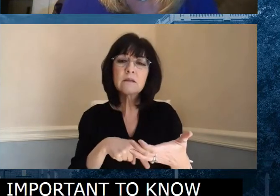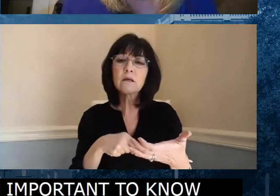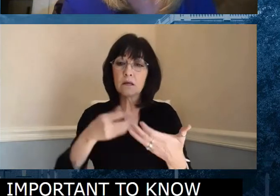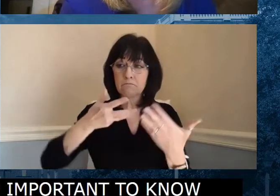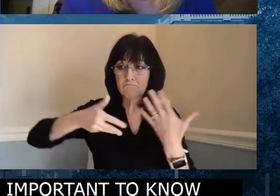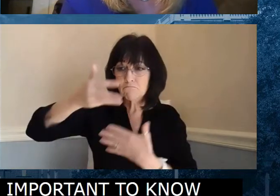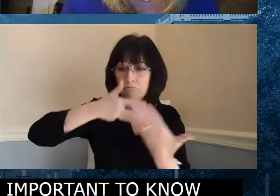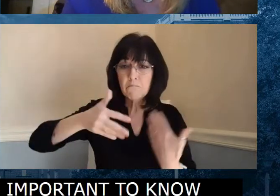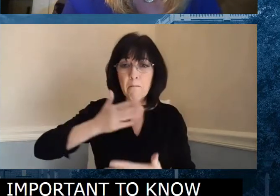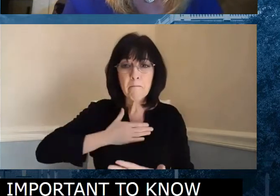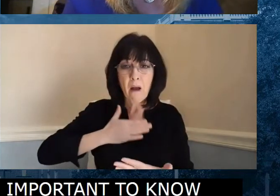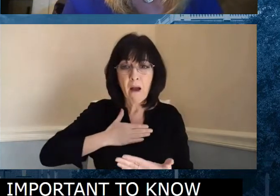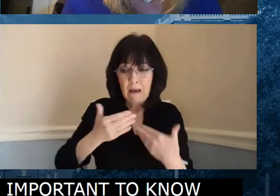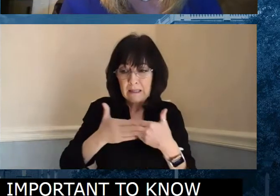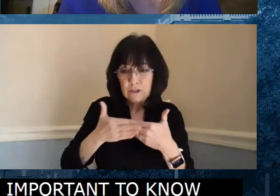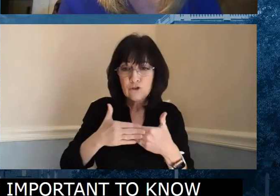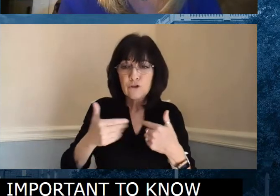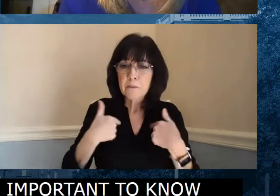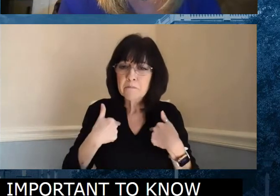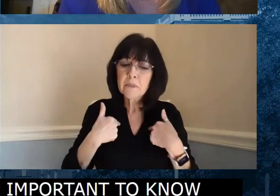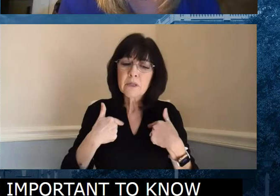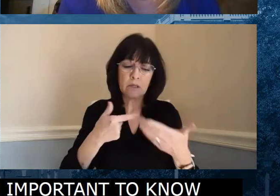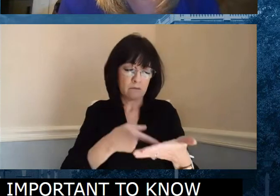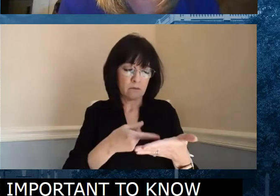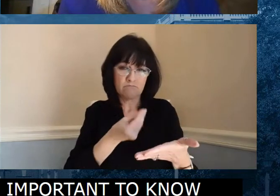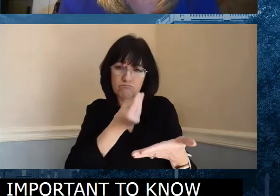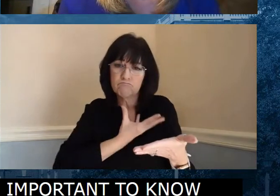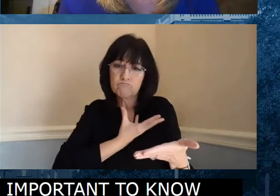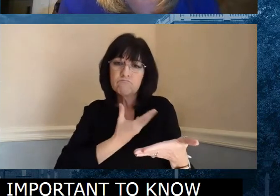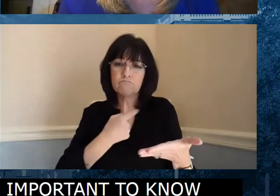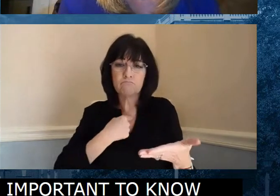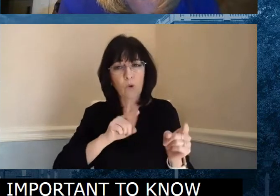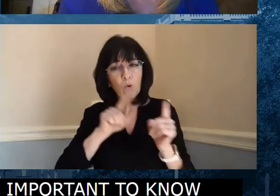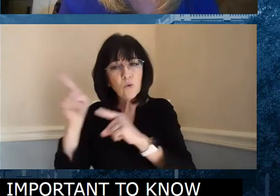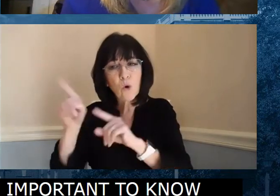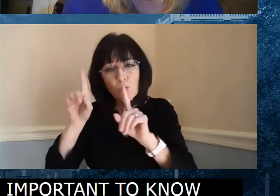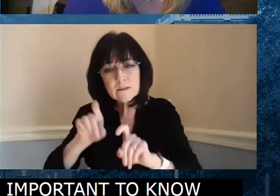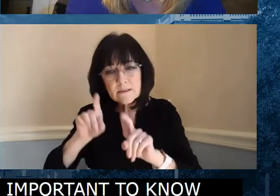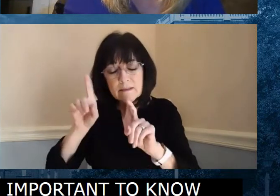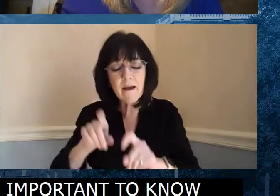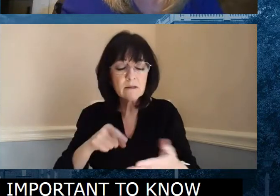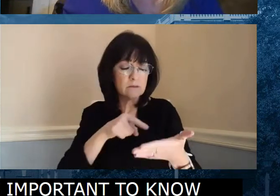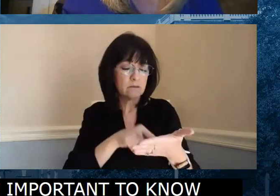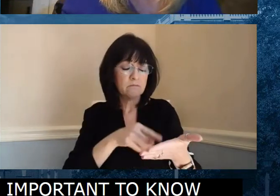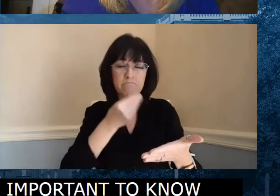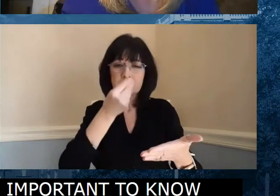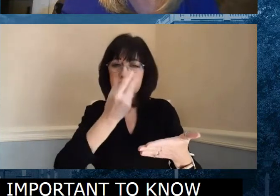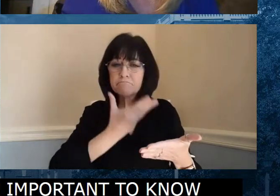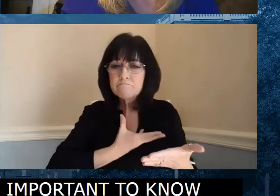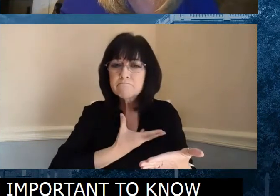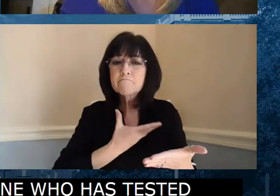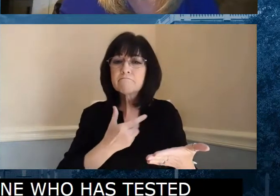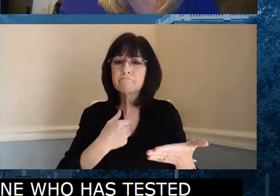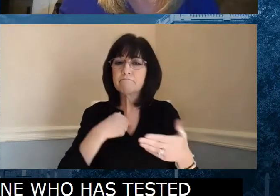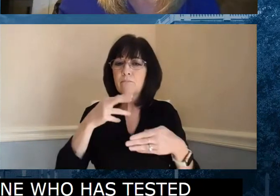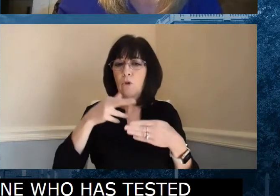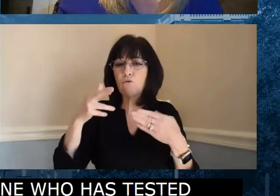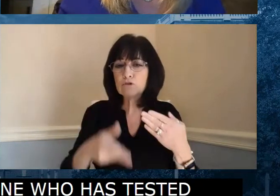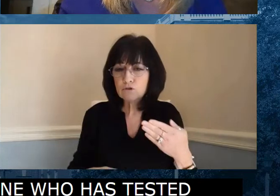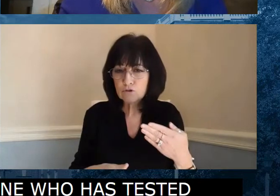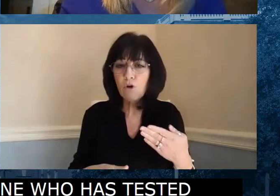so you can quarantine or isolate. And that's really the purpose of the COVID Alert app, which now has more